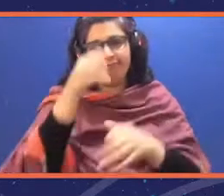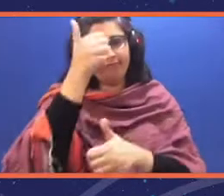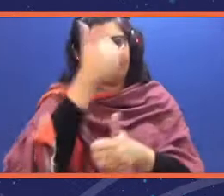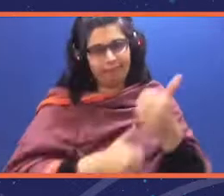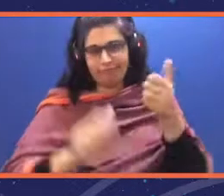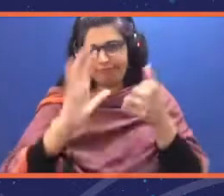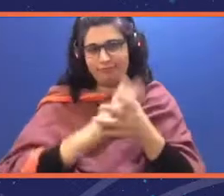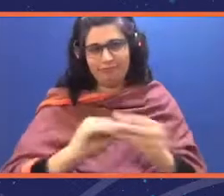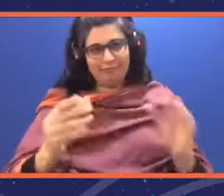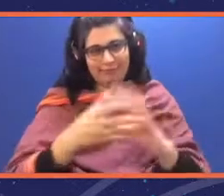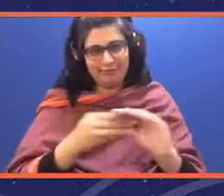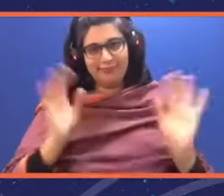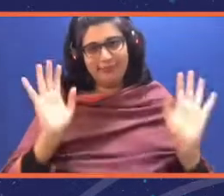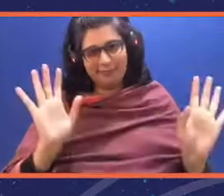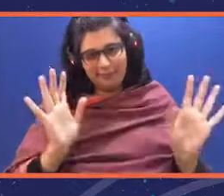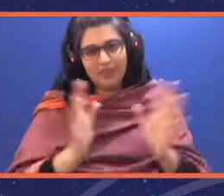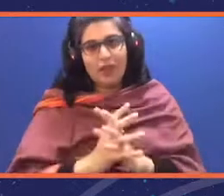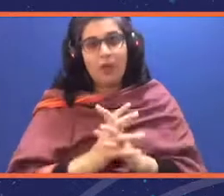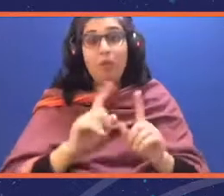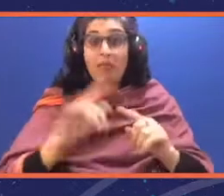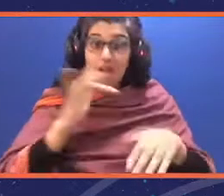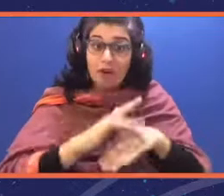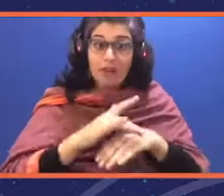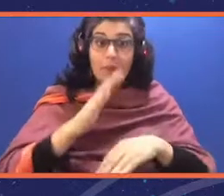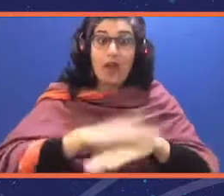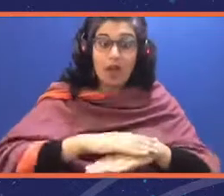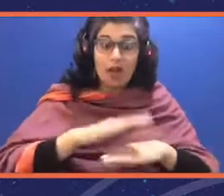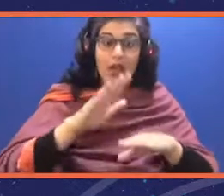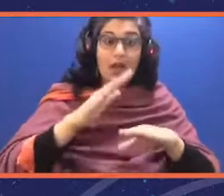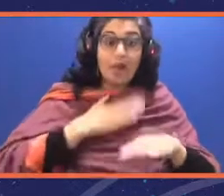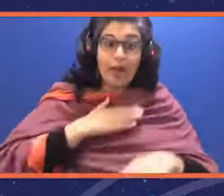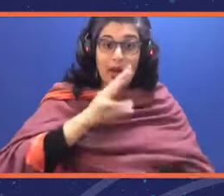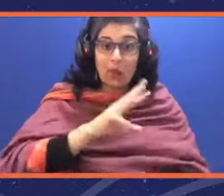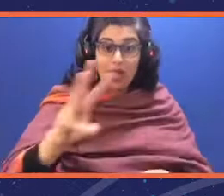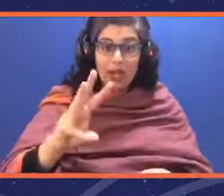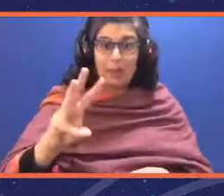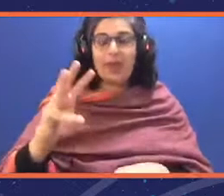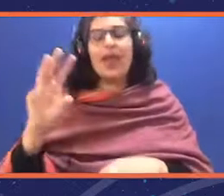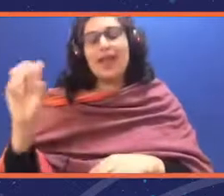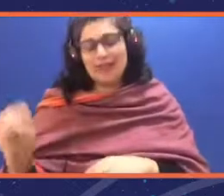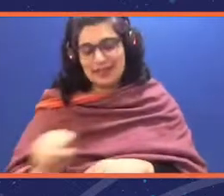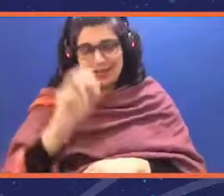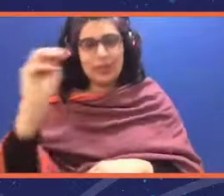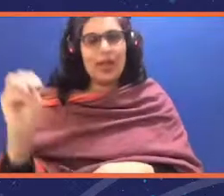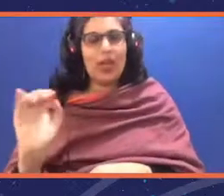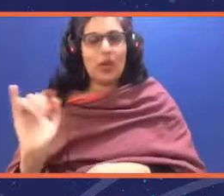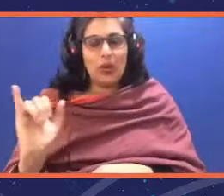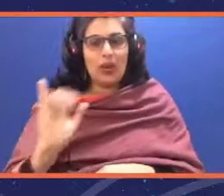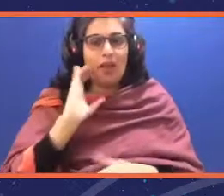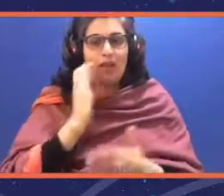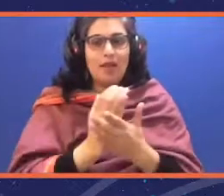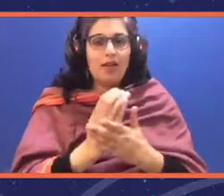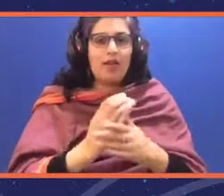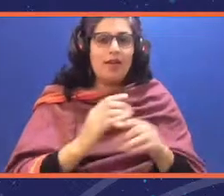these stories will be available on my website and on my socials as infographics and reels and